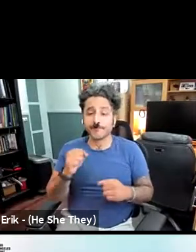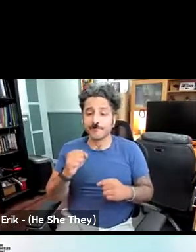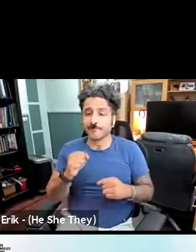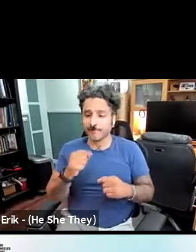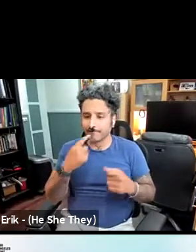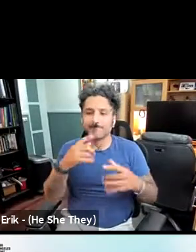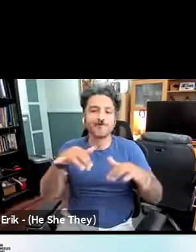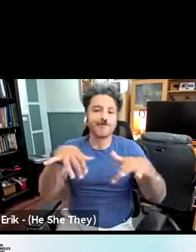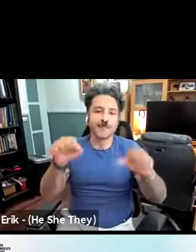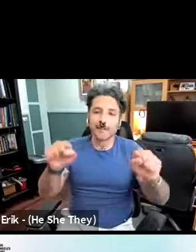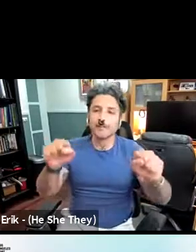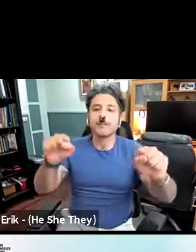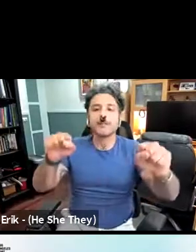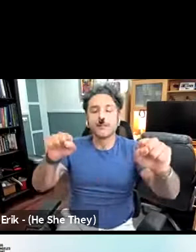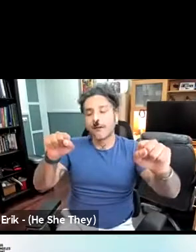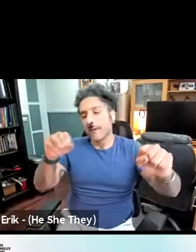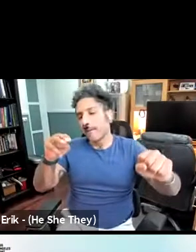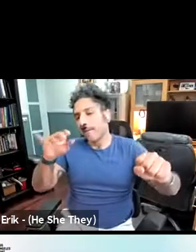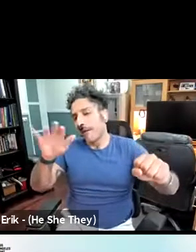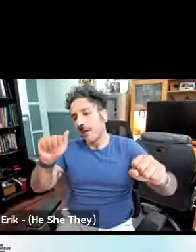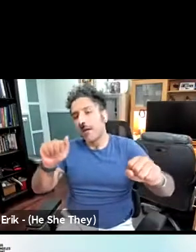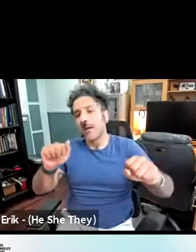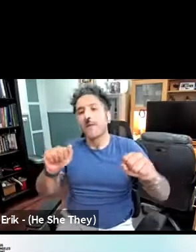Yes, Monica.